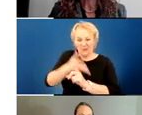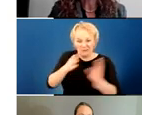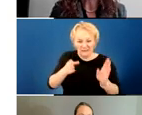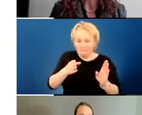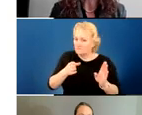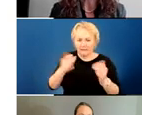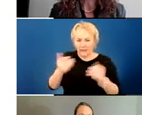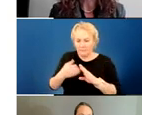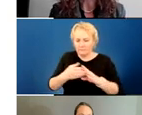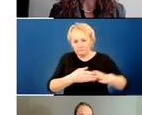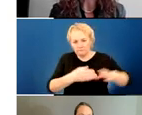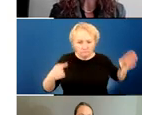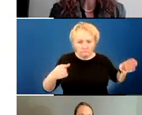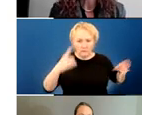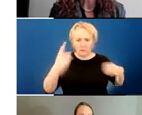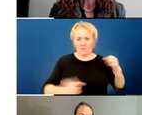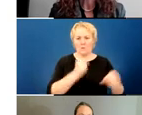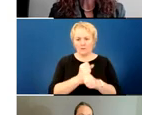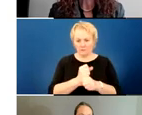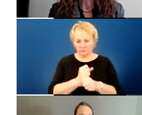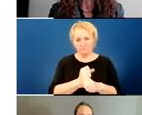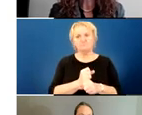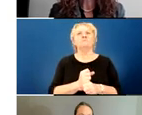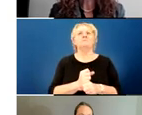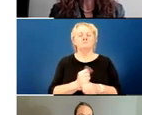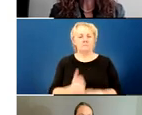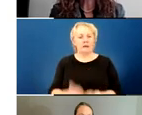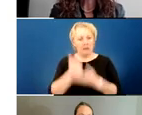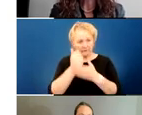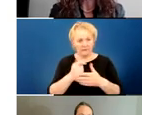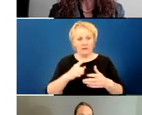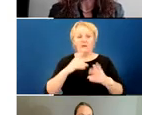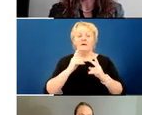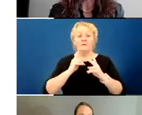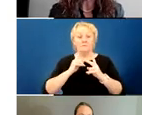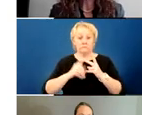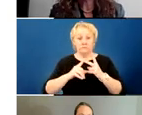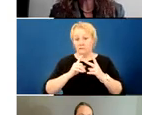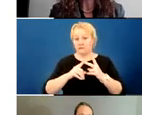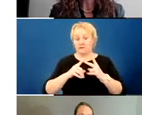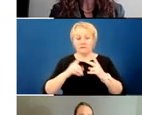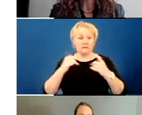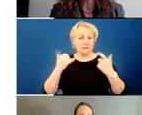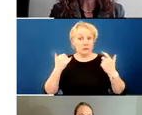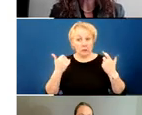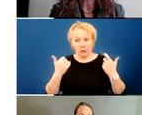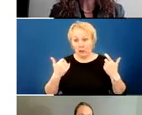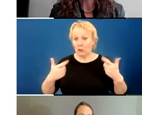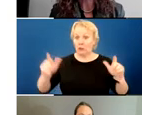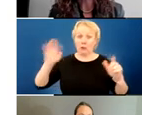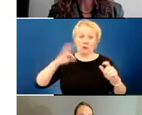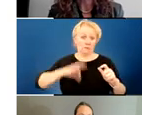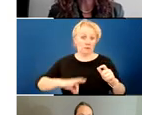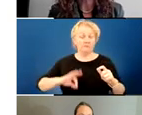that documentation. Very helpful. And then this is a huge asset, and we've already seen it